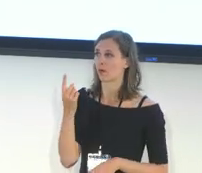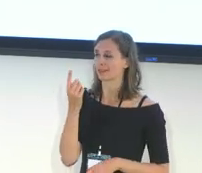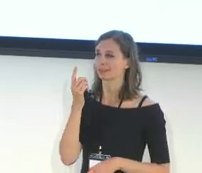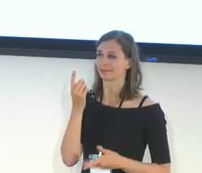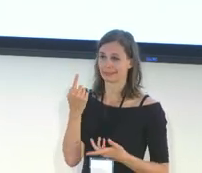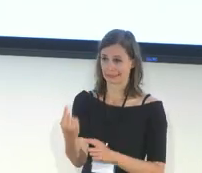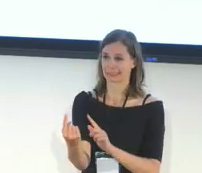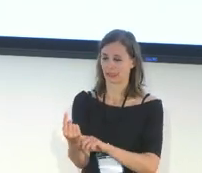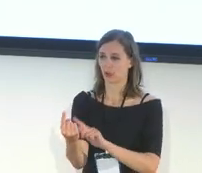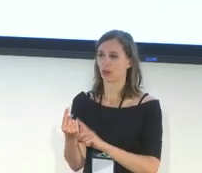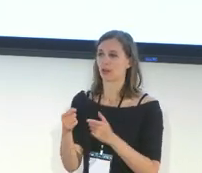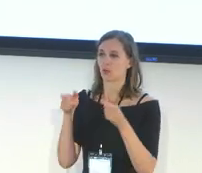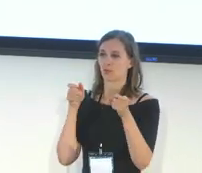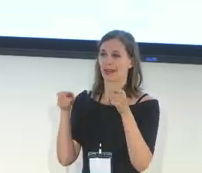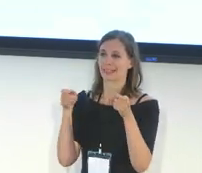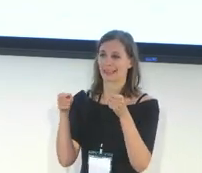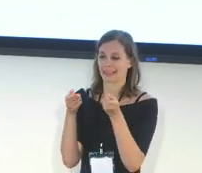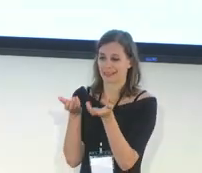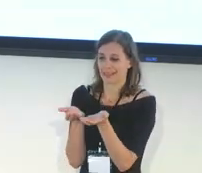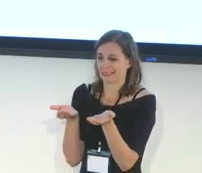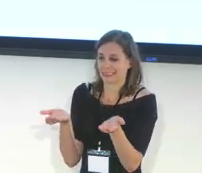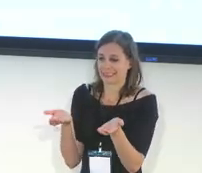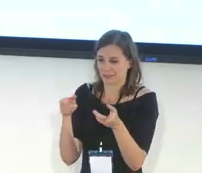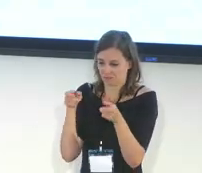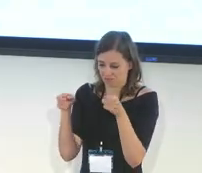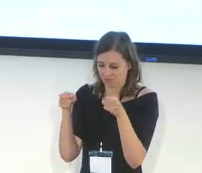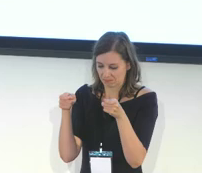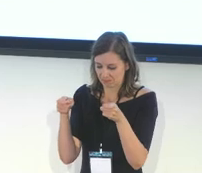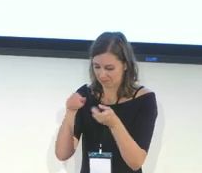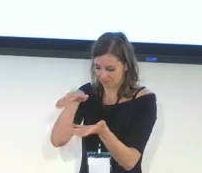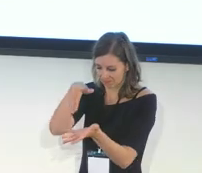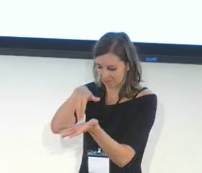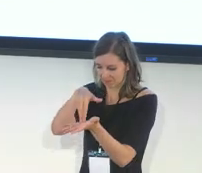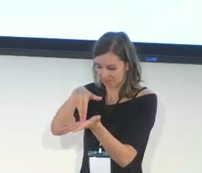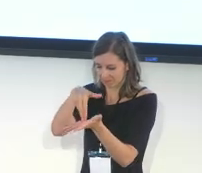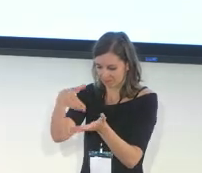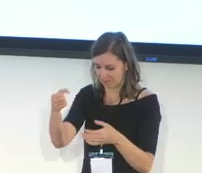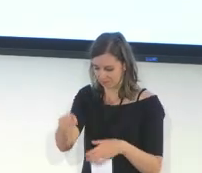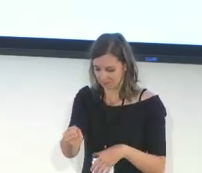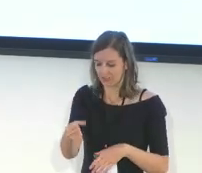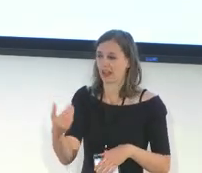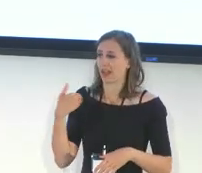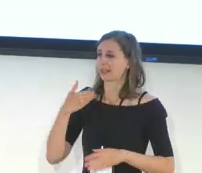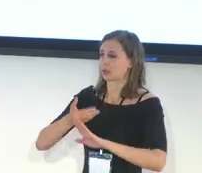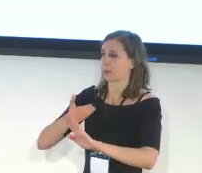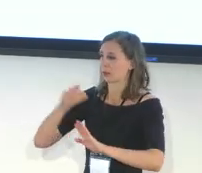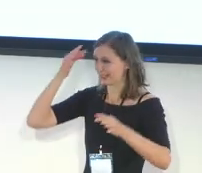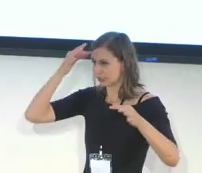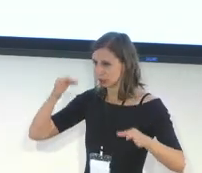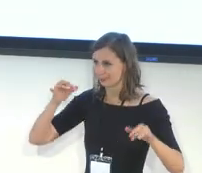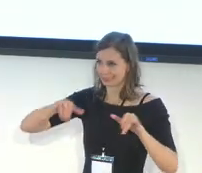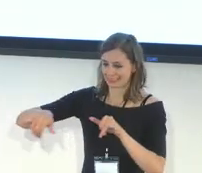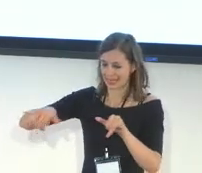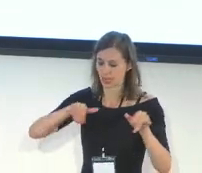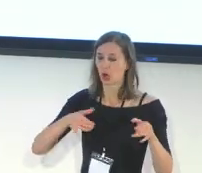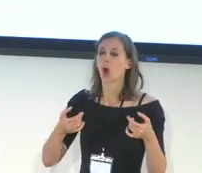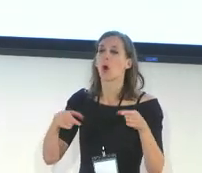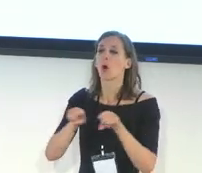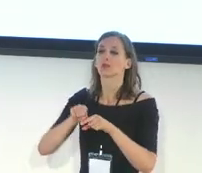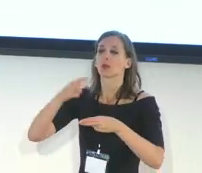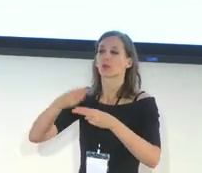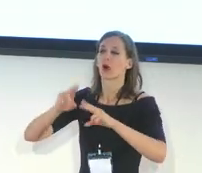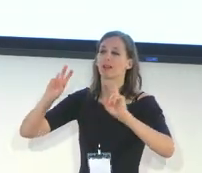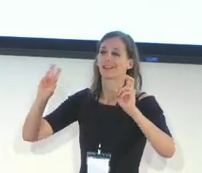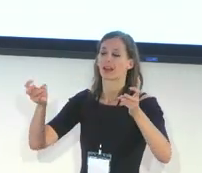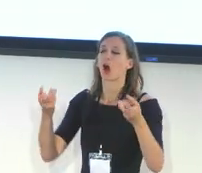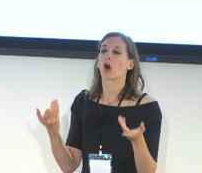entity with like a controlled siloed environment with predetermined standards, also known as a closed metaverse. From an accessibility